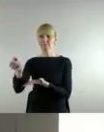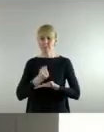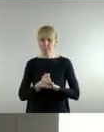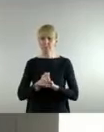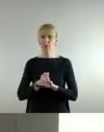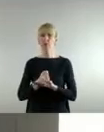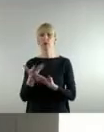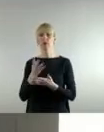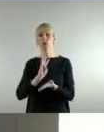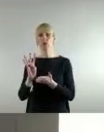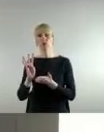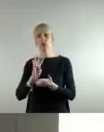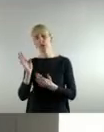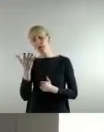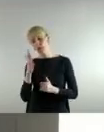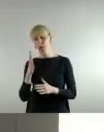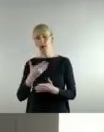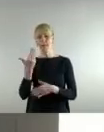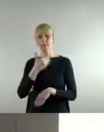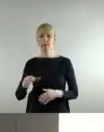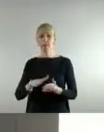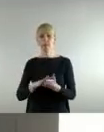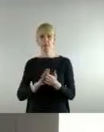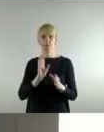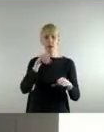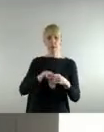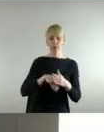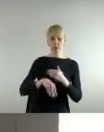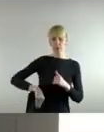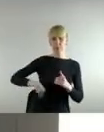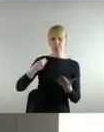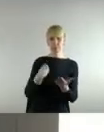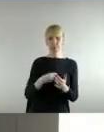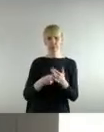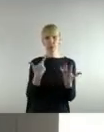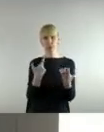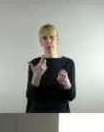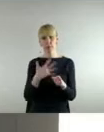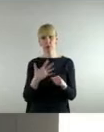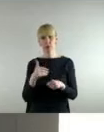zloty. The subsidies over 40 million. Our own contribution,